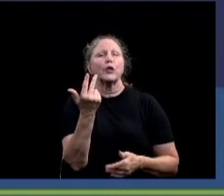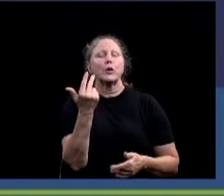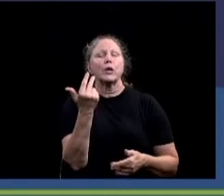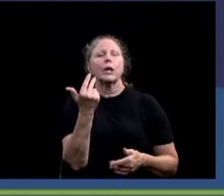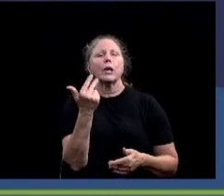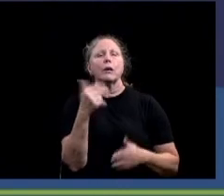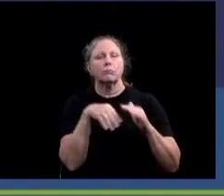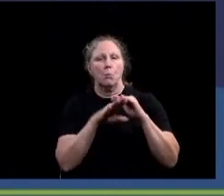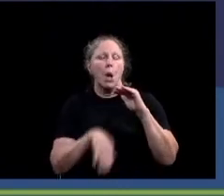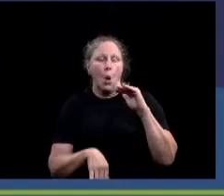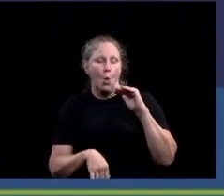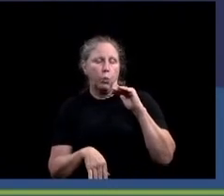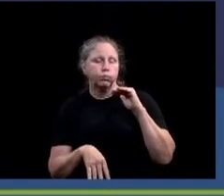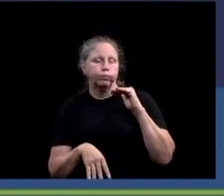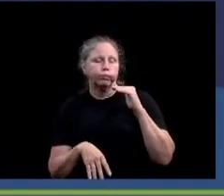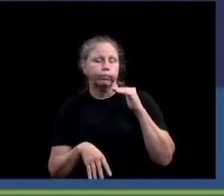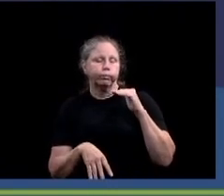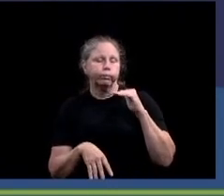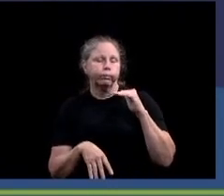movies.